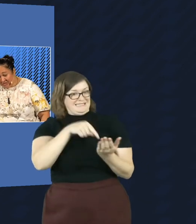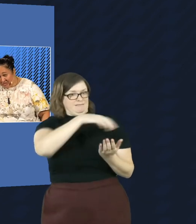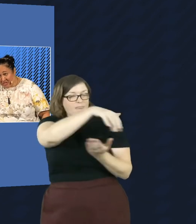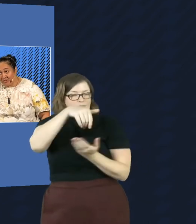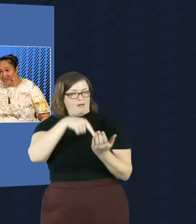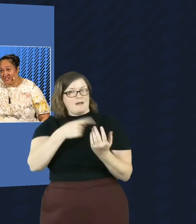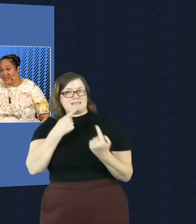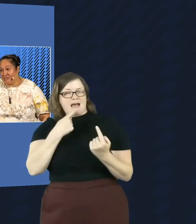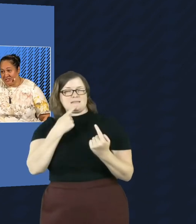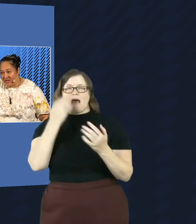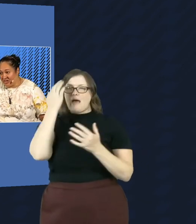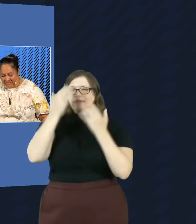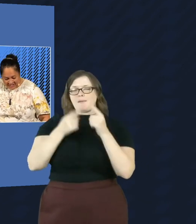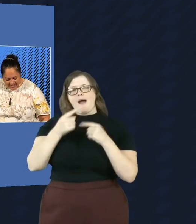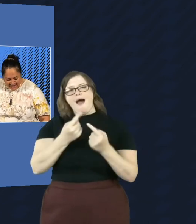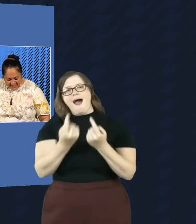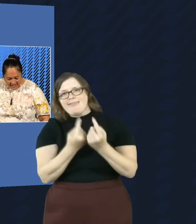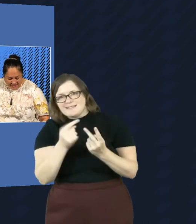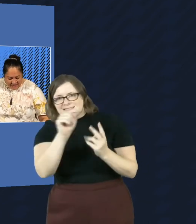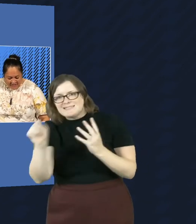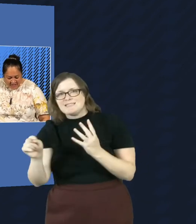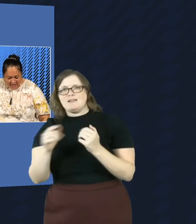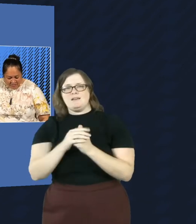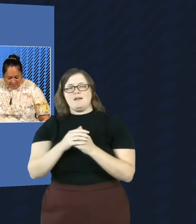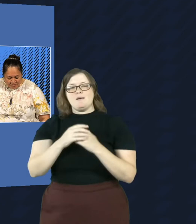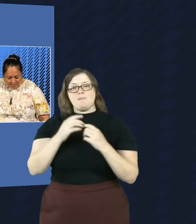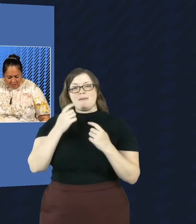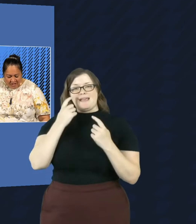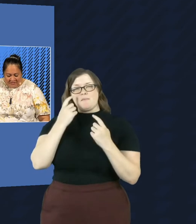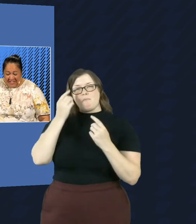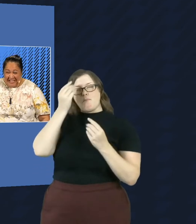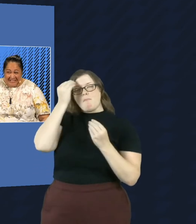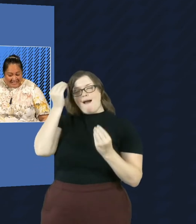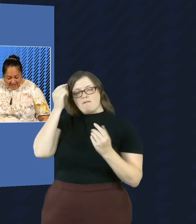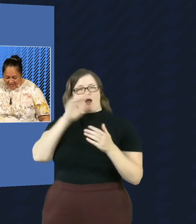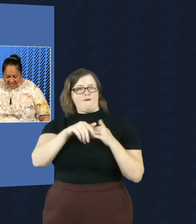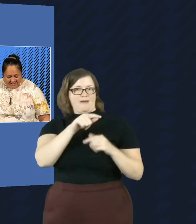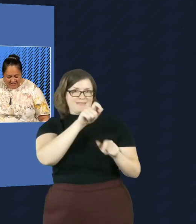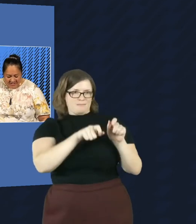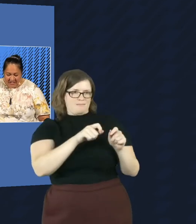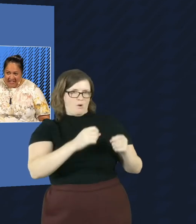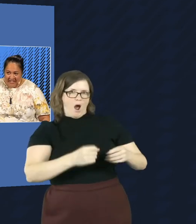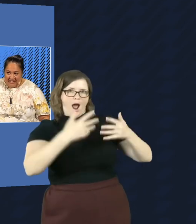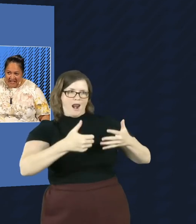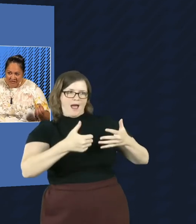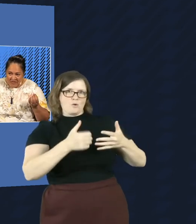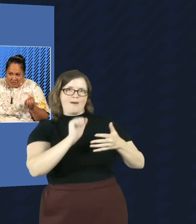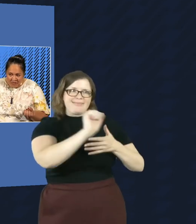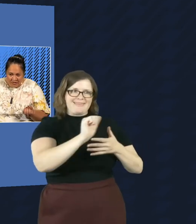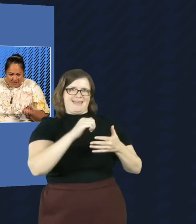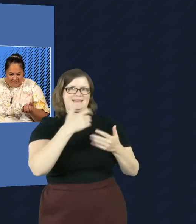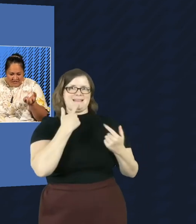mindful towards those most highlighted in the data, be aware of their needs, their context, and